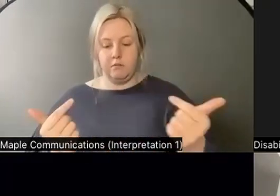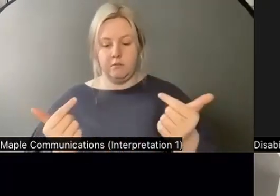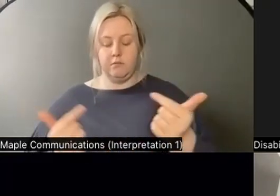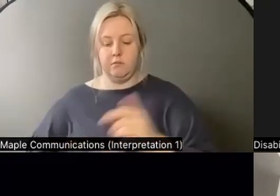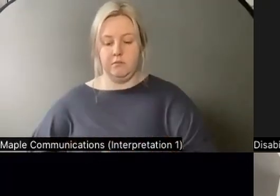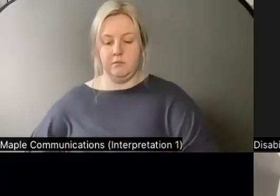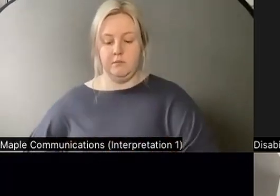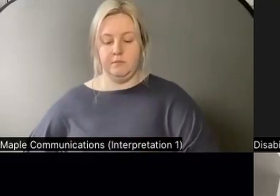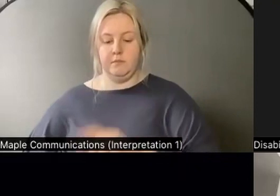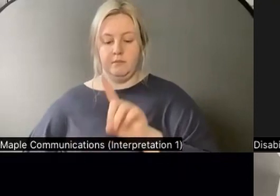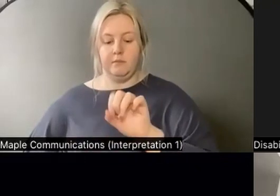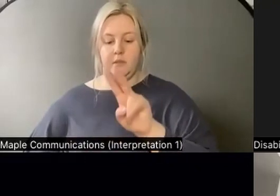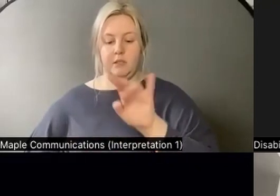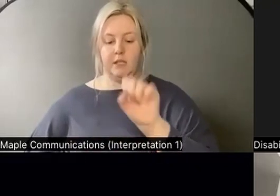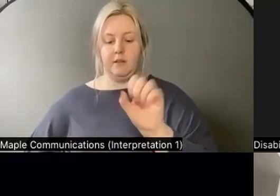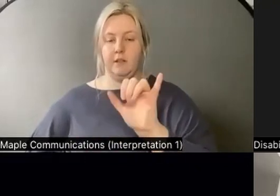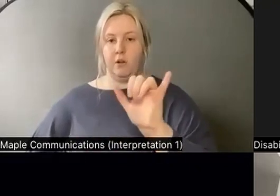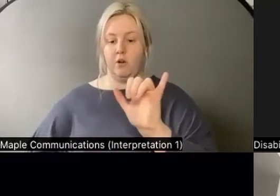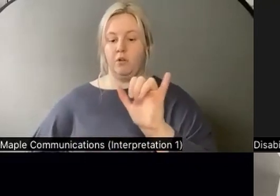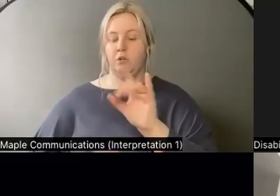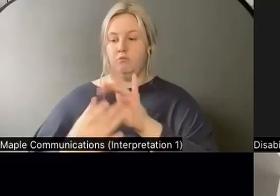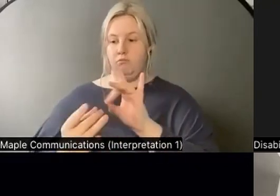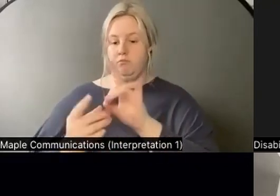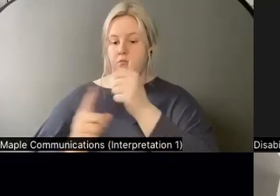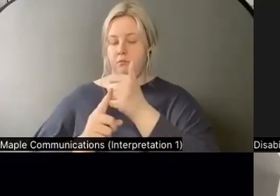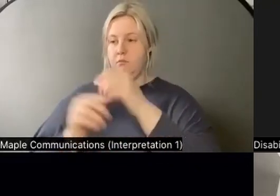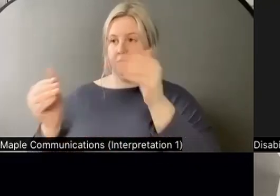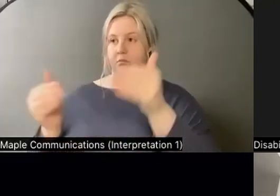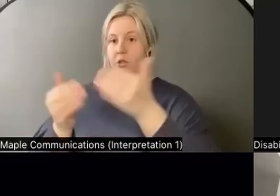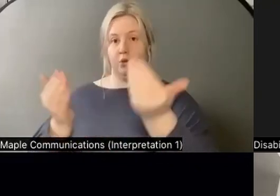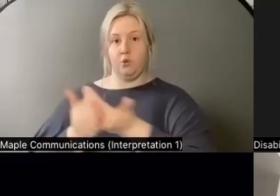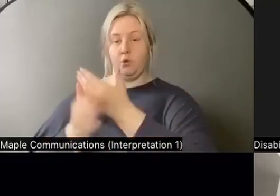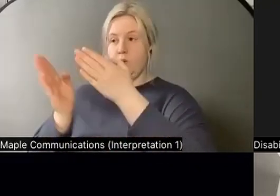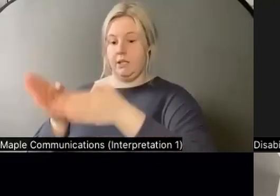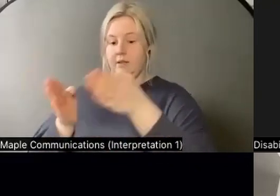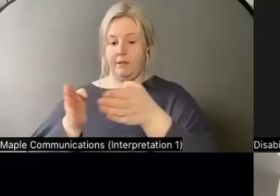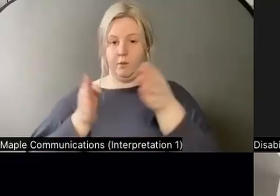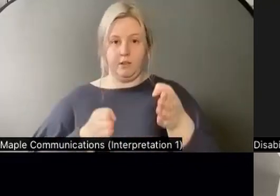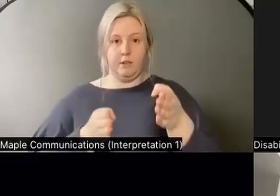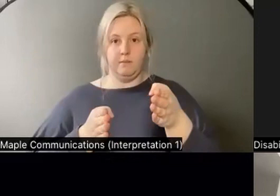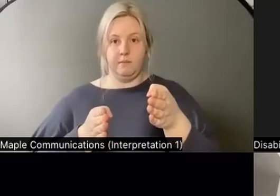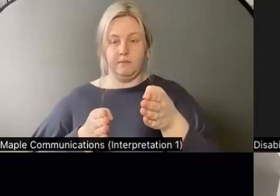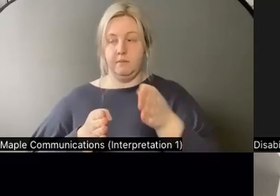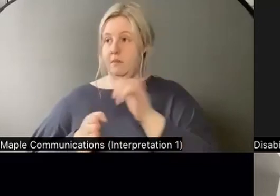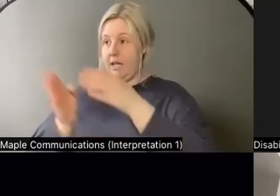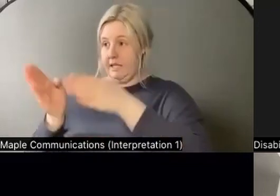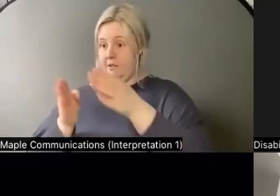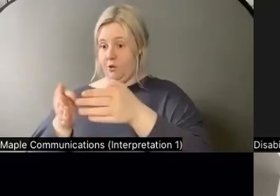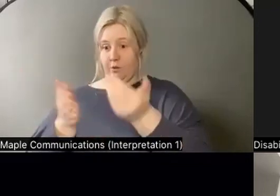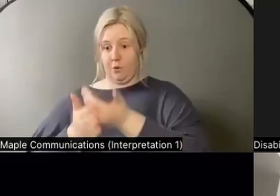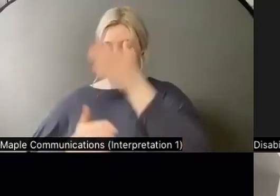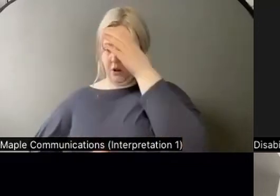Davies also notes that it introduced a sort of new individualism. Again, not that individualism was new to capitalism.